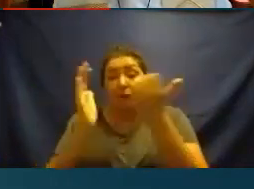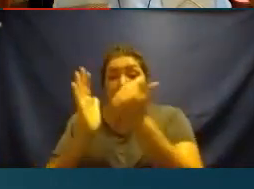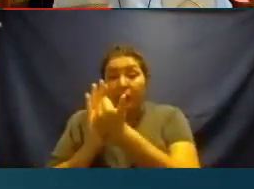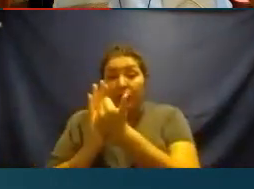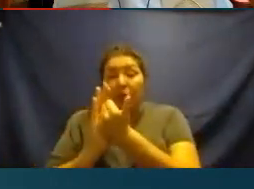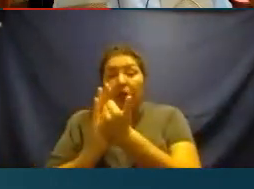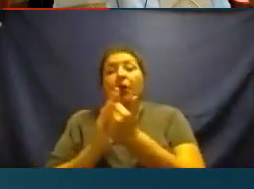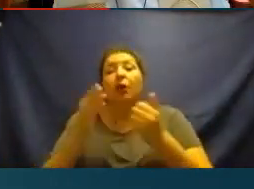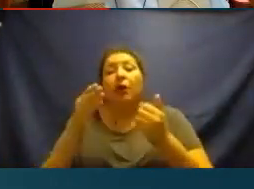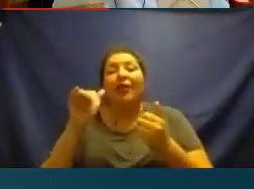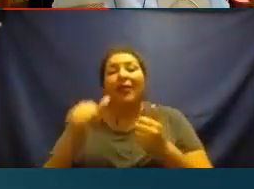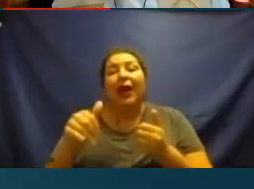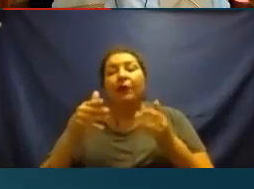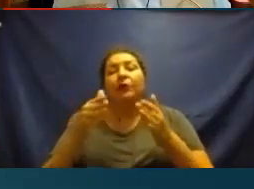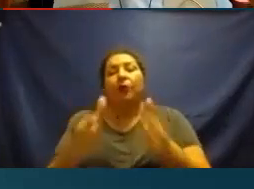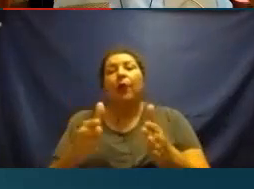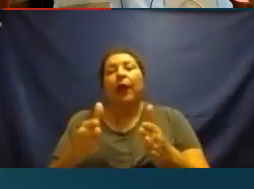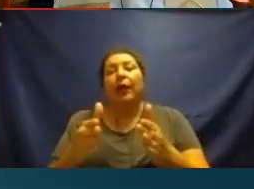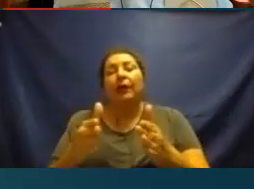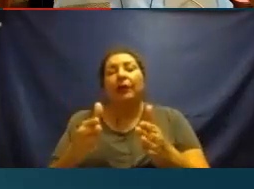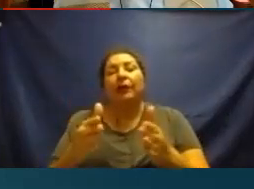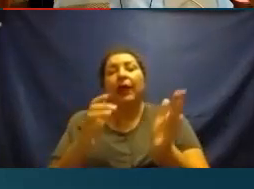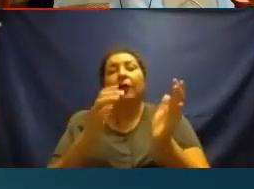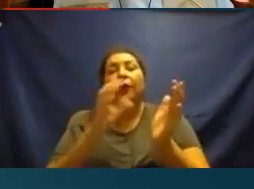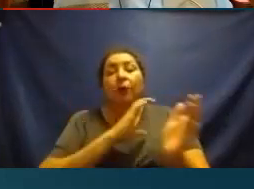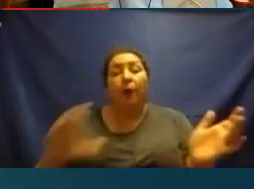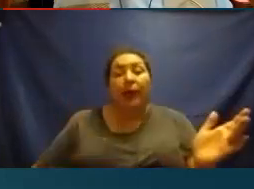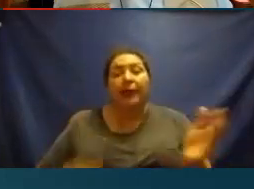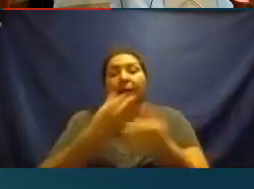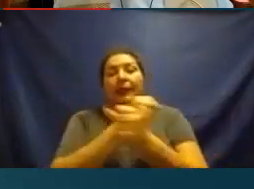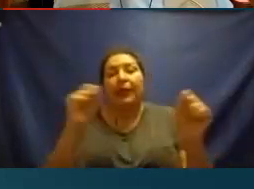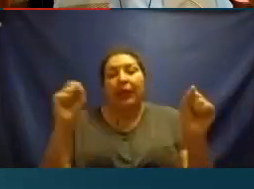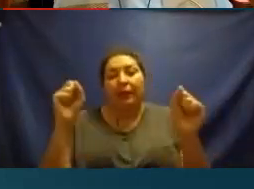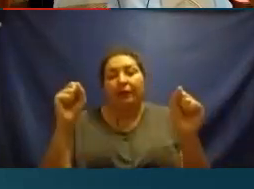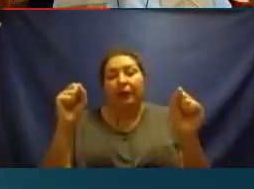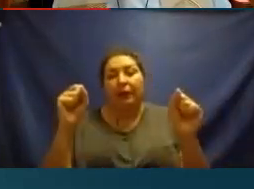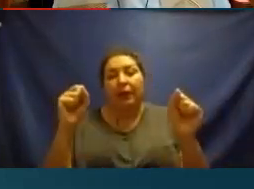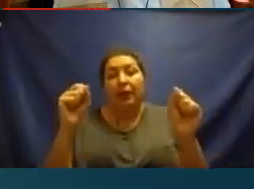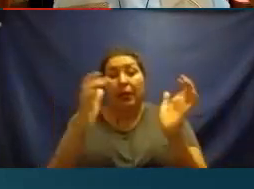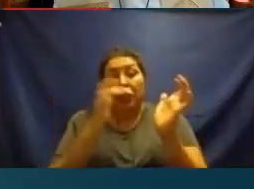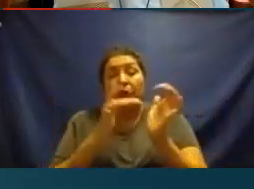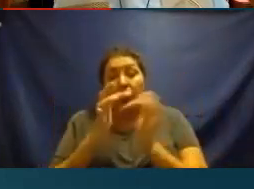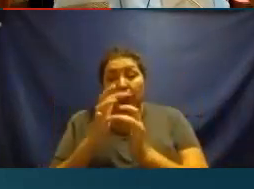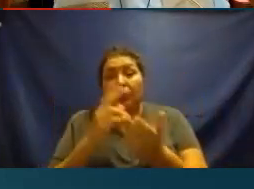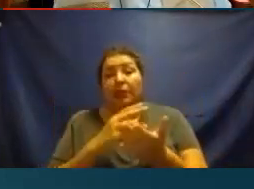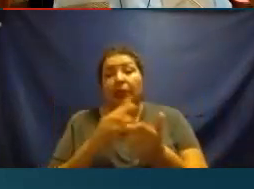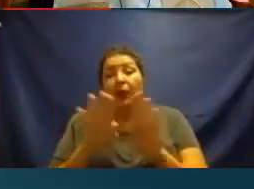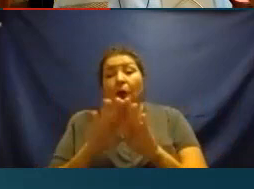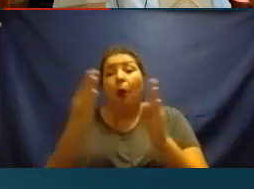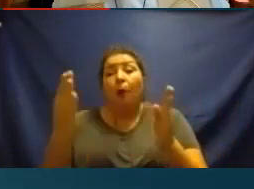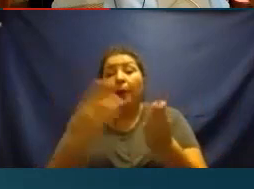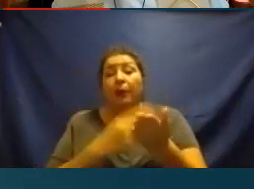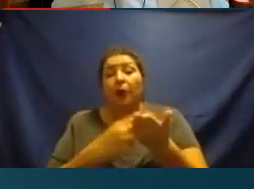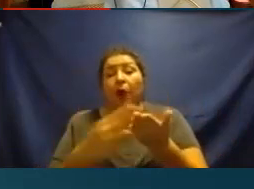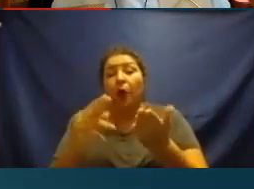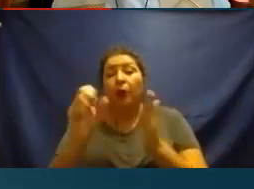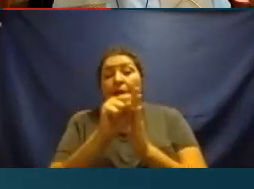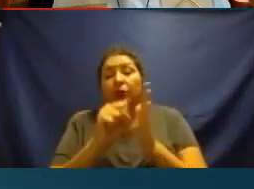that Christ did the redeeming. It was Jesus who opened the Holy Scriptures to them that they began